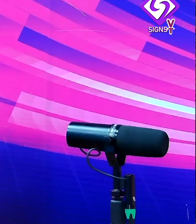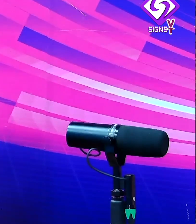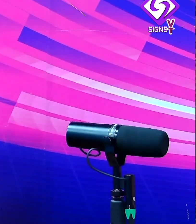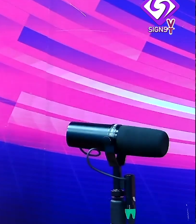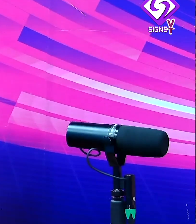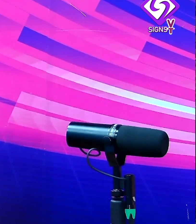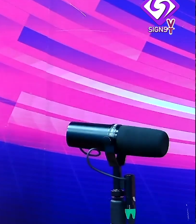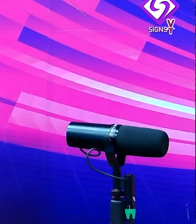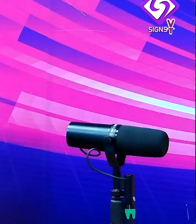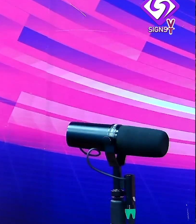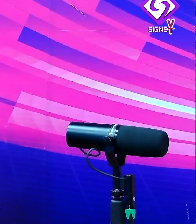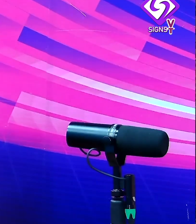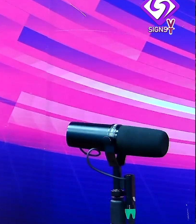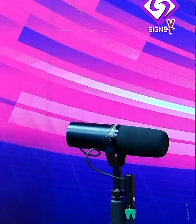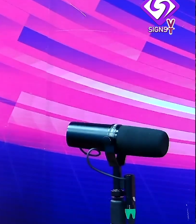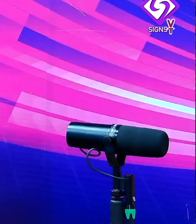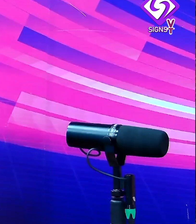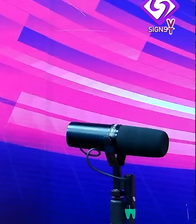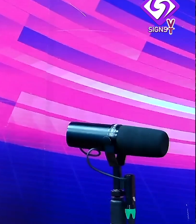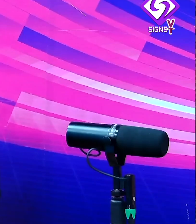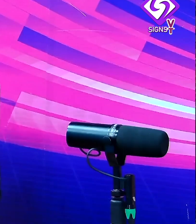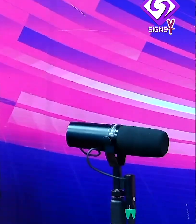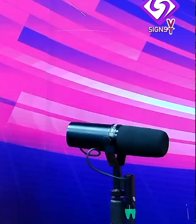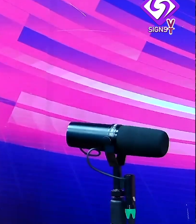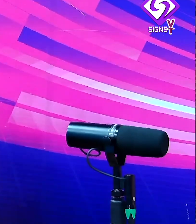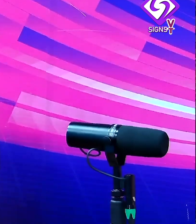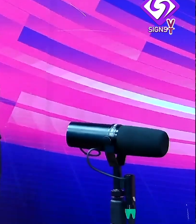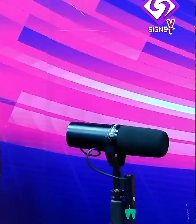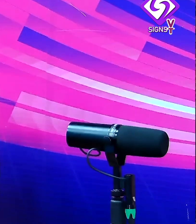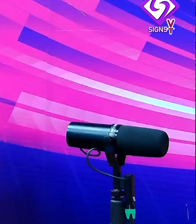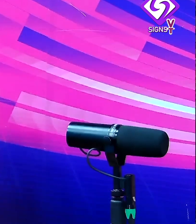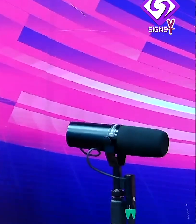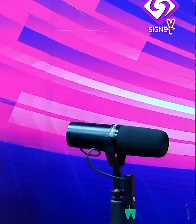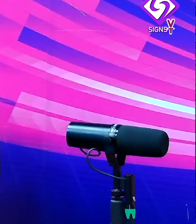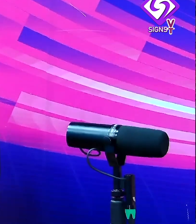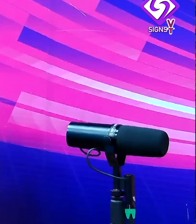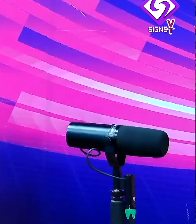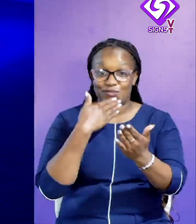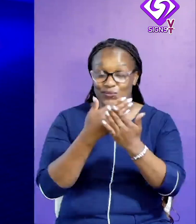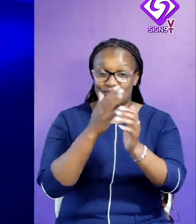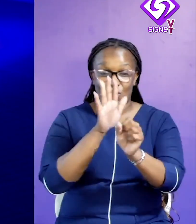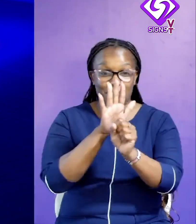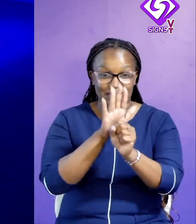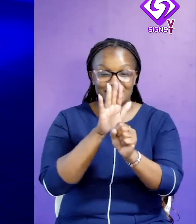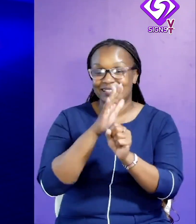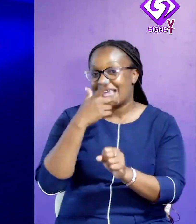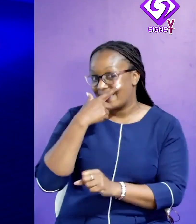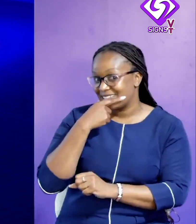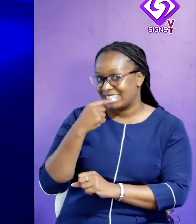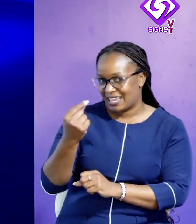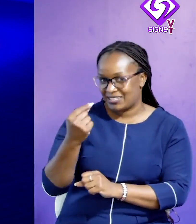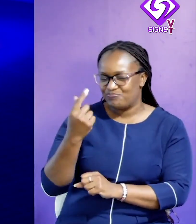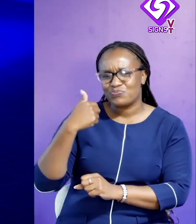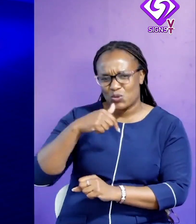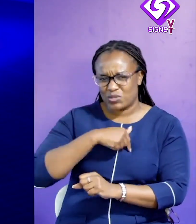early. Let them have the eye contact and all that. Yes, thank you so much, Richard. We are learning a lot.